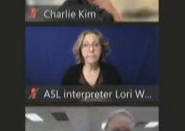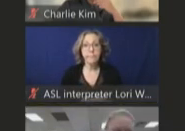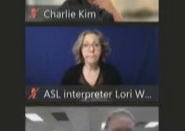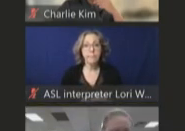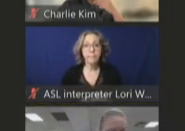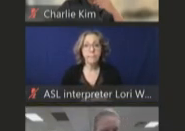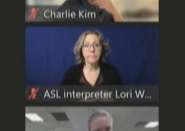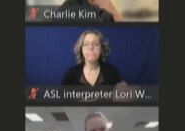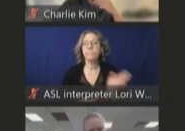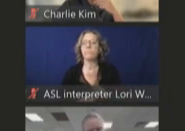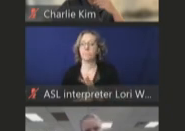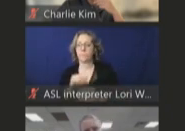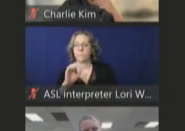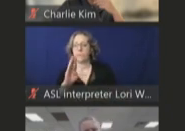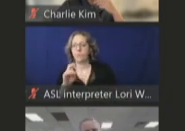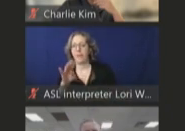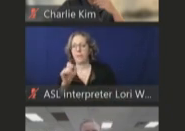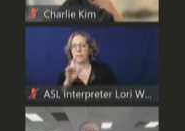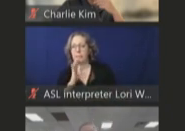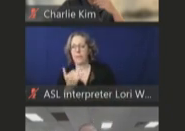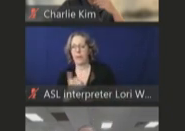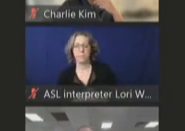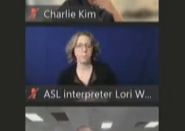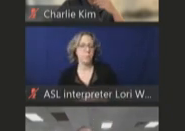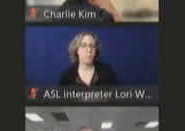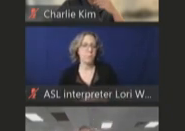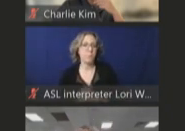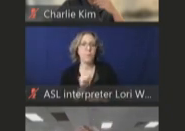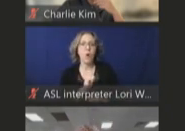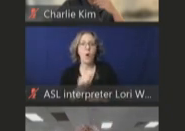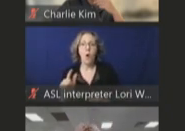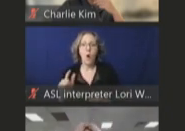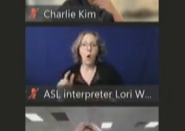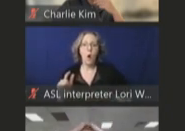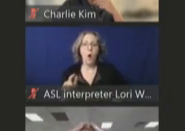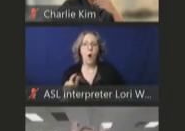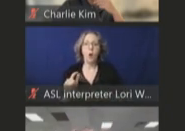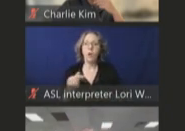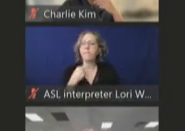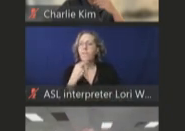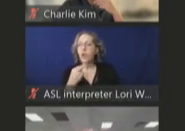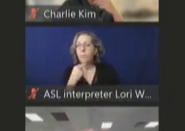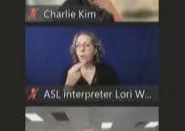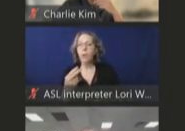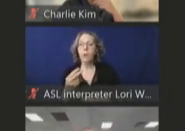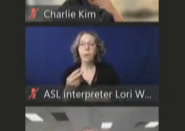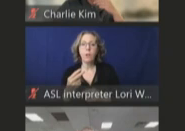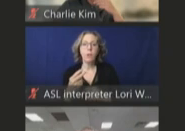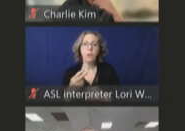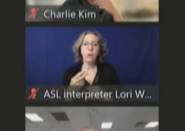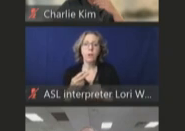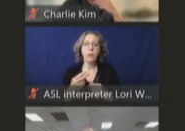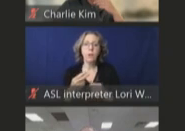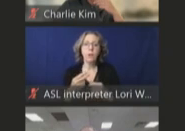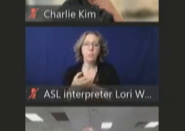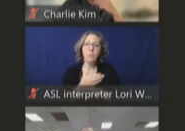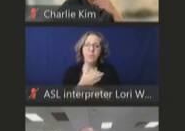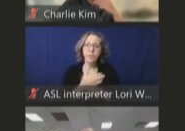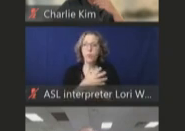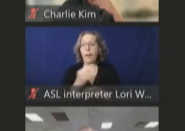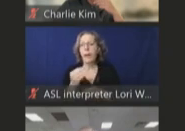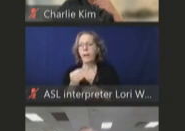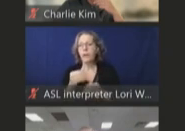So all verbal pre-game, in-game, and post-game PA is live captioned to